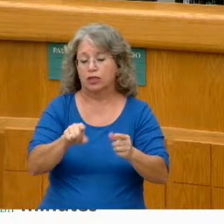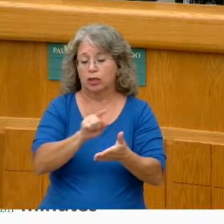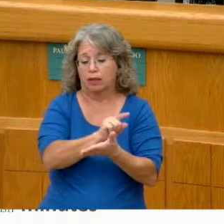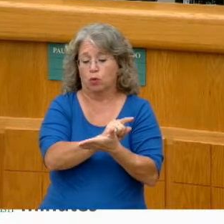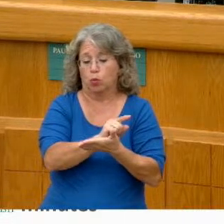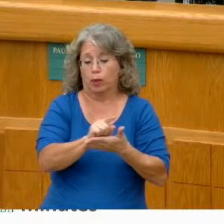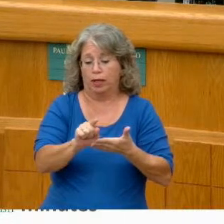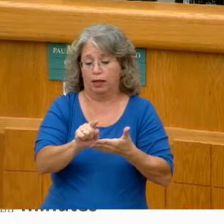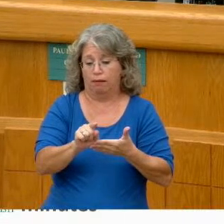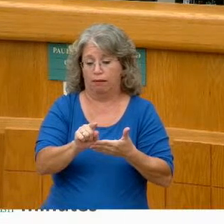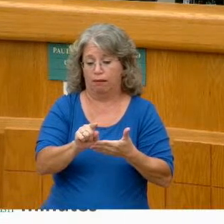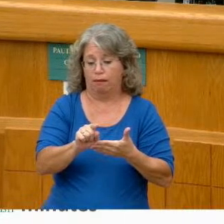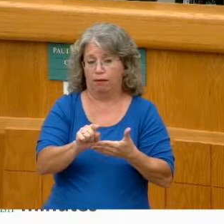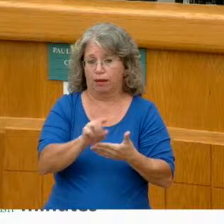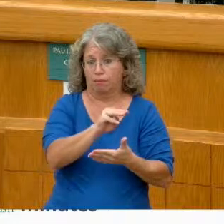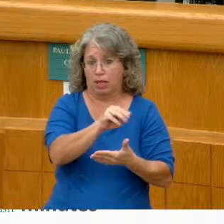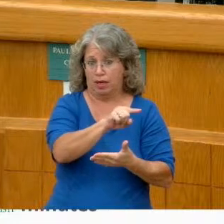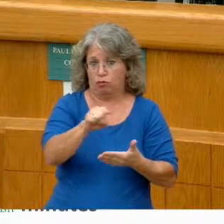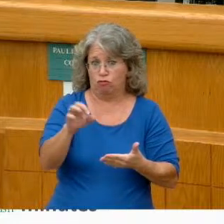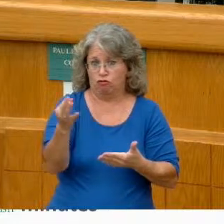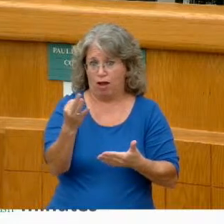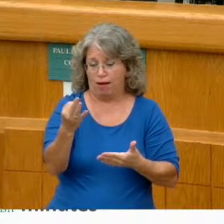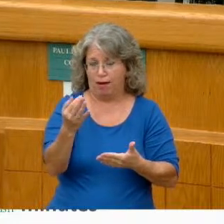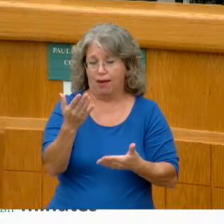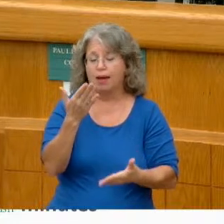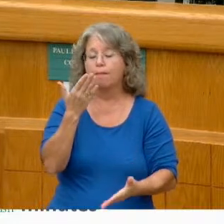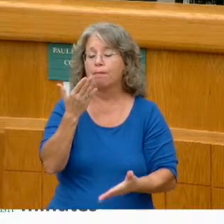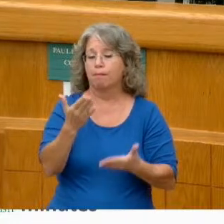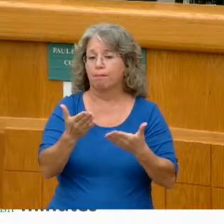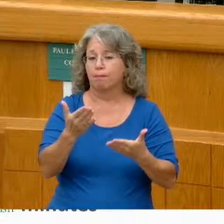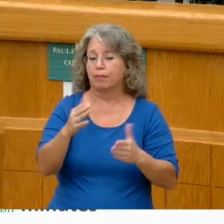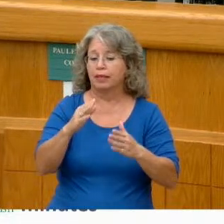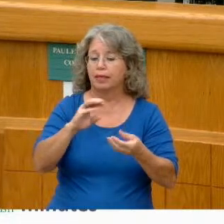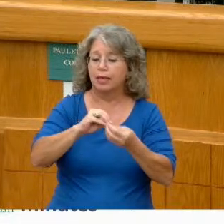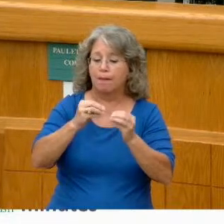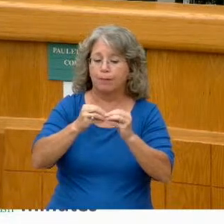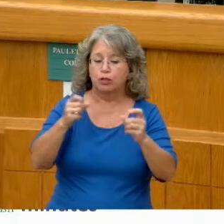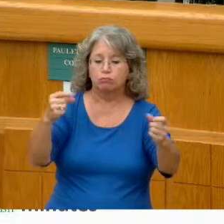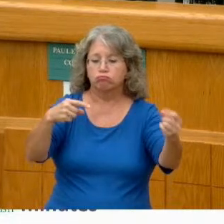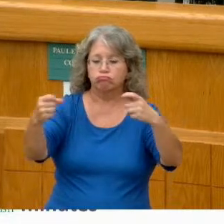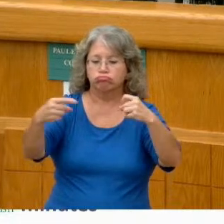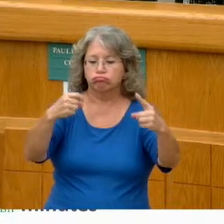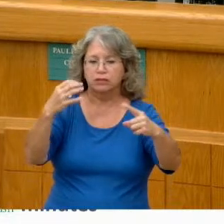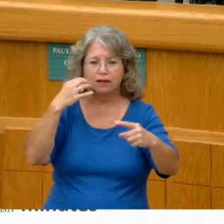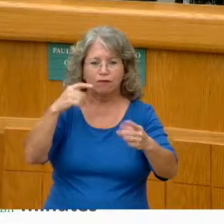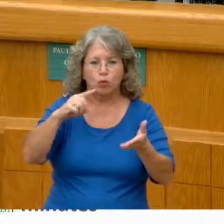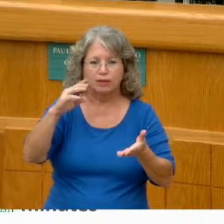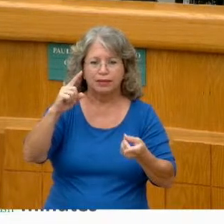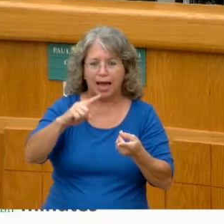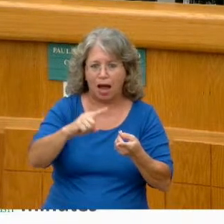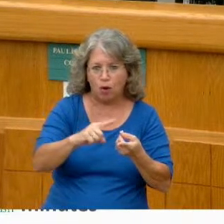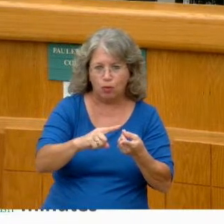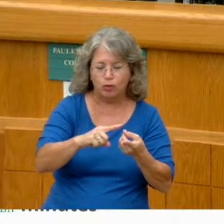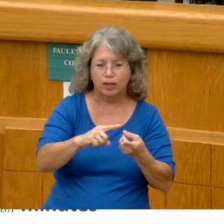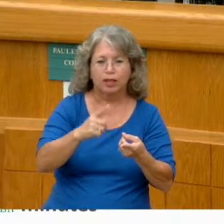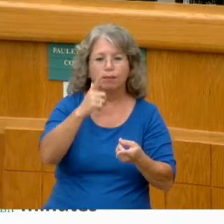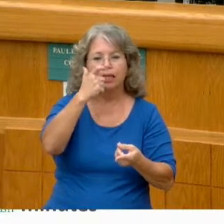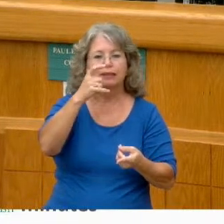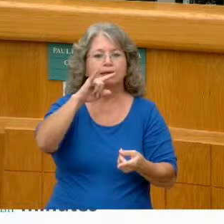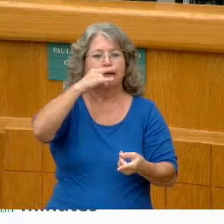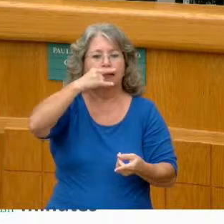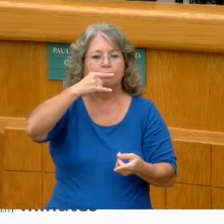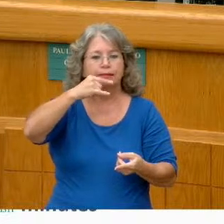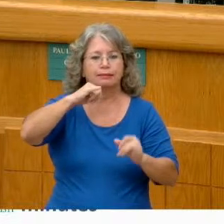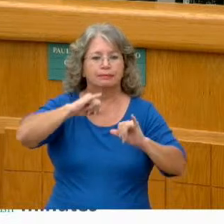the amount of encounters, could be because kids are doing remote schooling, so they're staying at home,